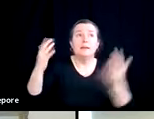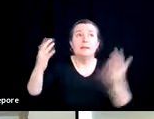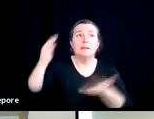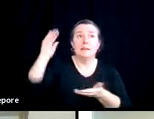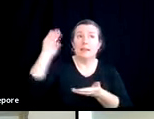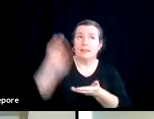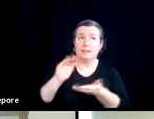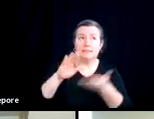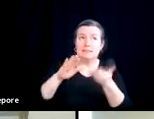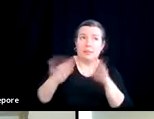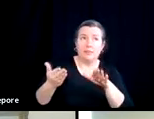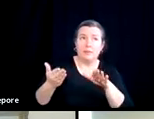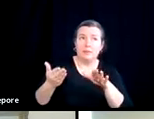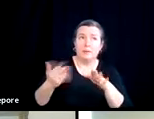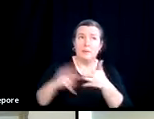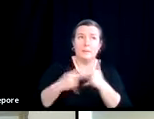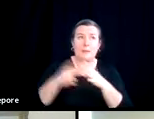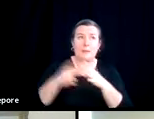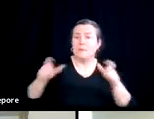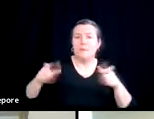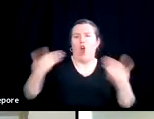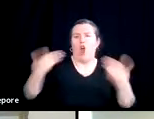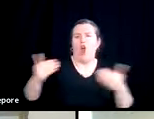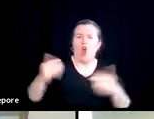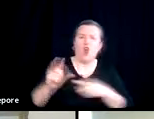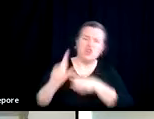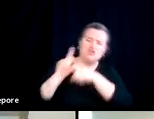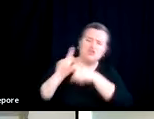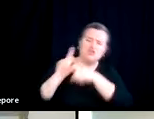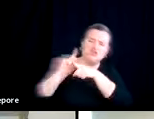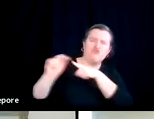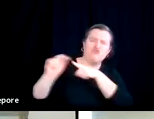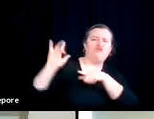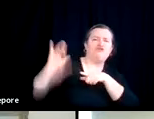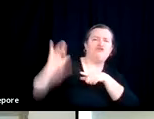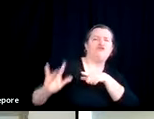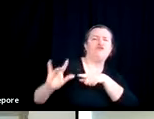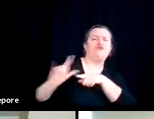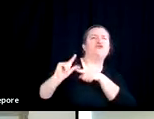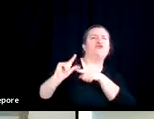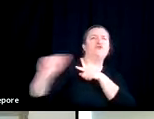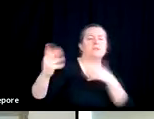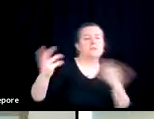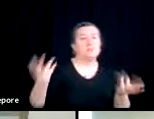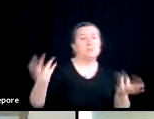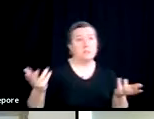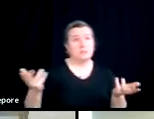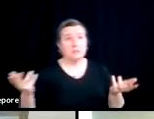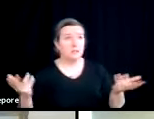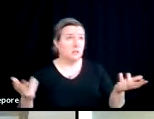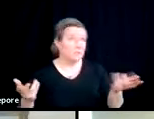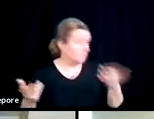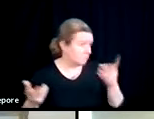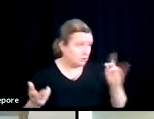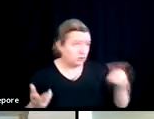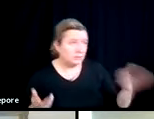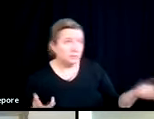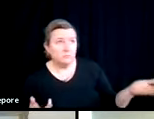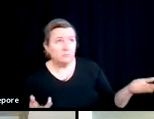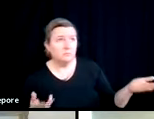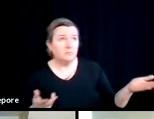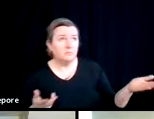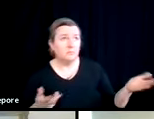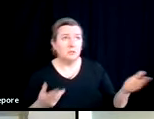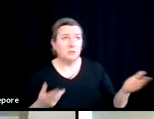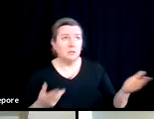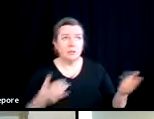But maybe Judy, anything on dialysis centers, and then Pat on traffic. Yeah, this is the first time I've heard that